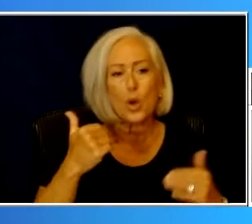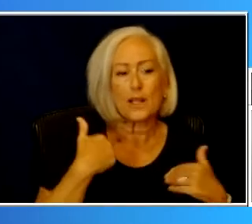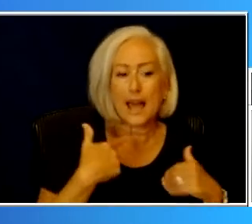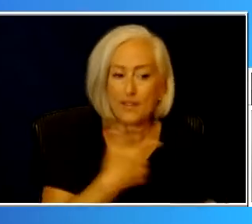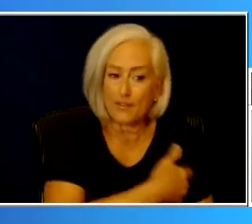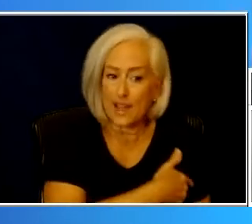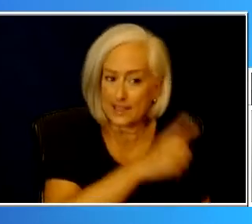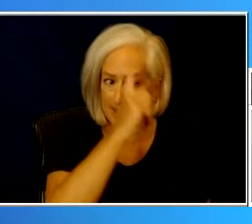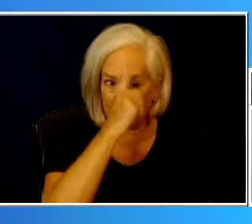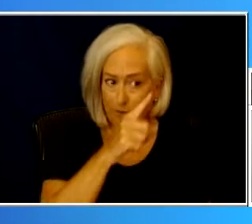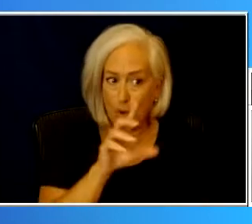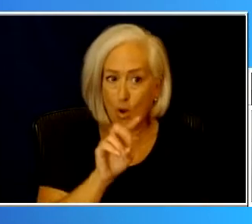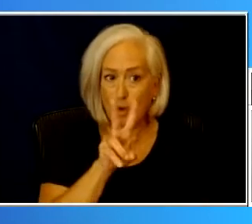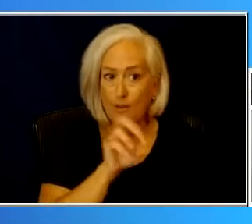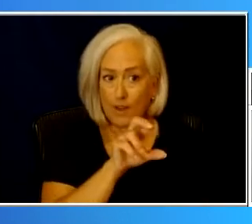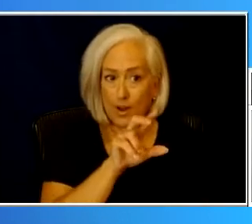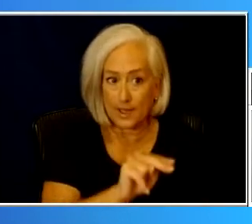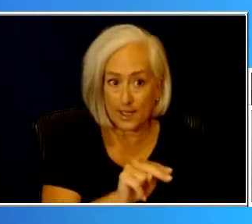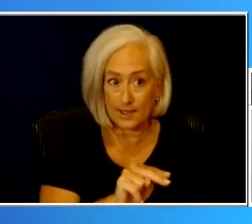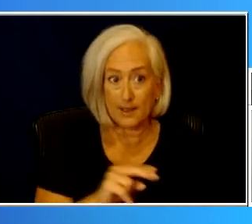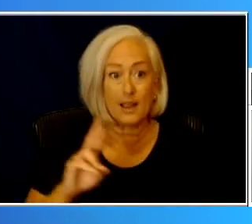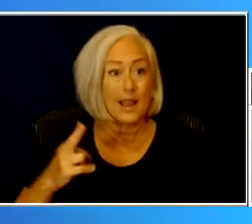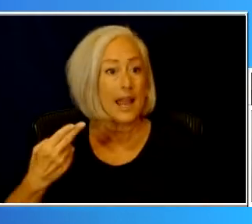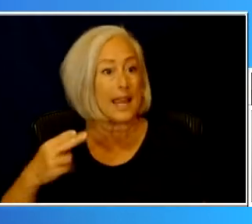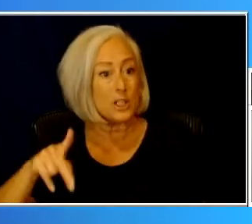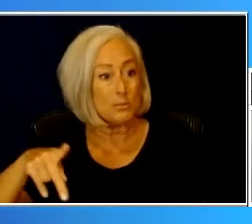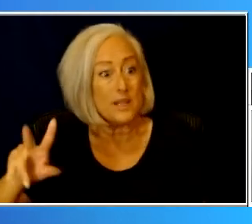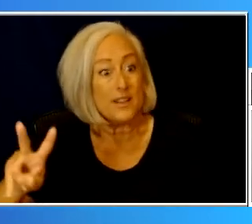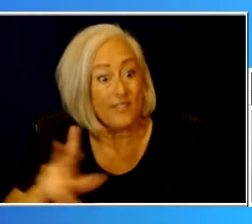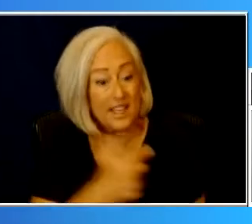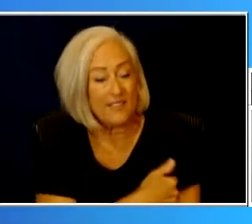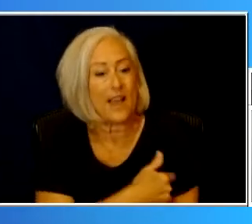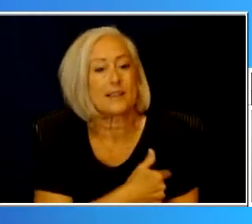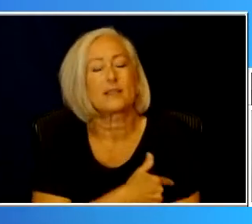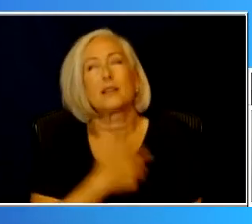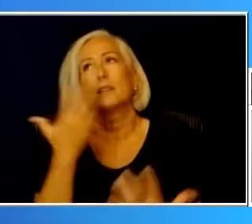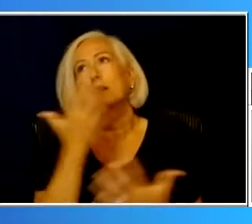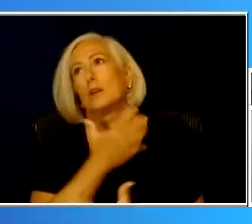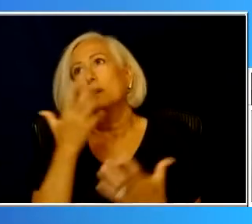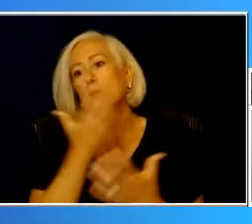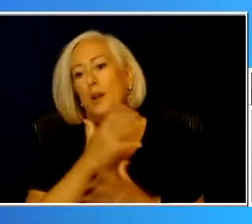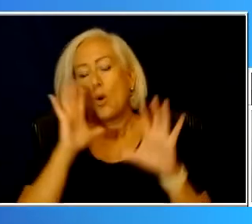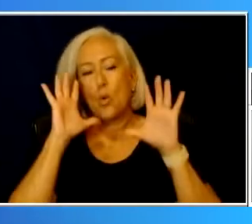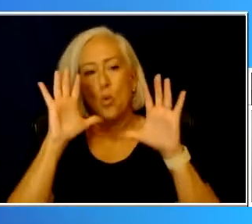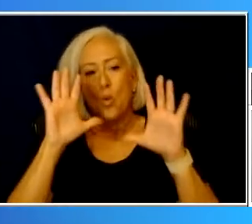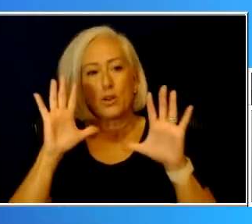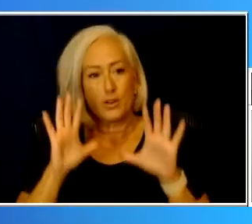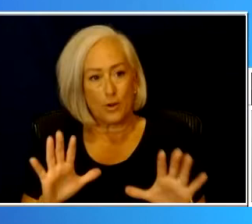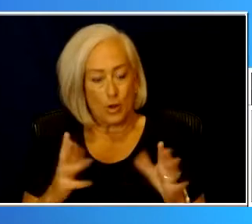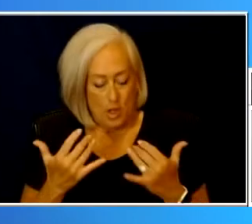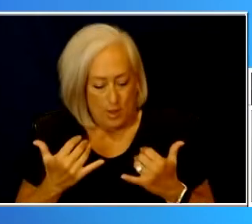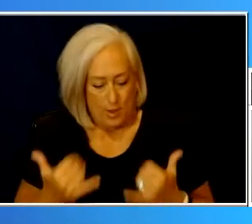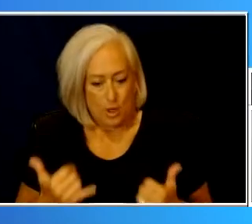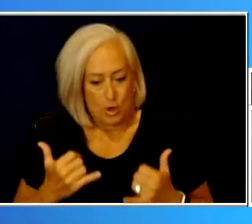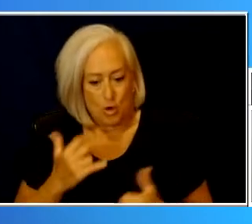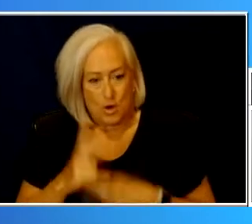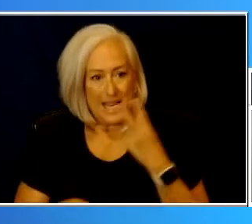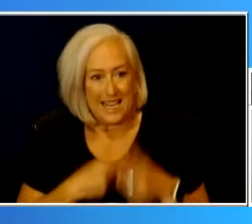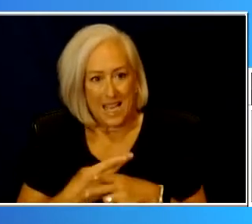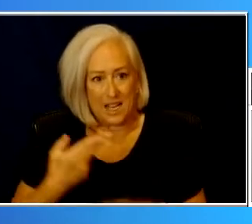vaccine, I can't sing the praises of enough. The current version of the HPV vaccine